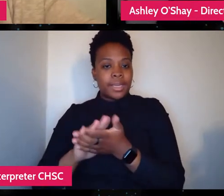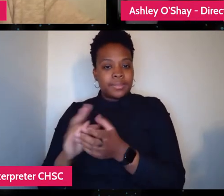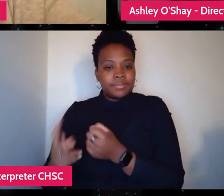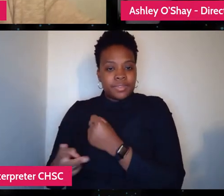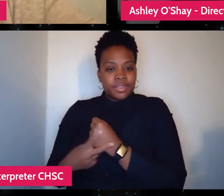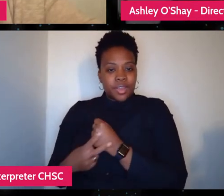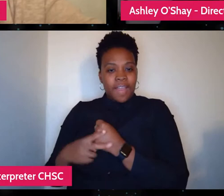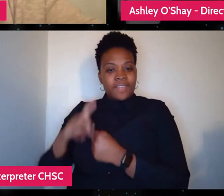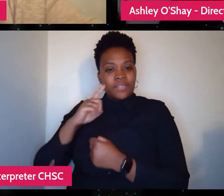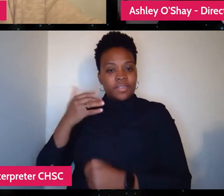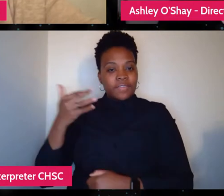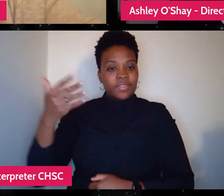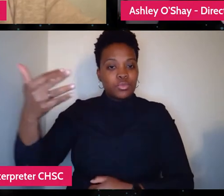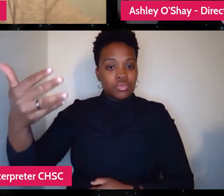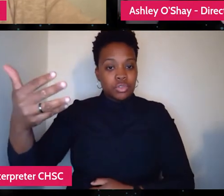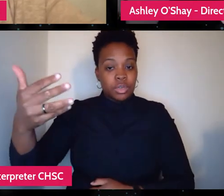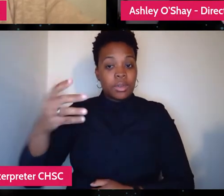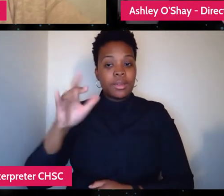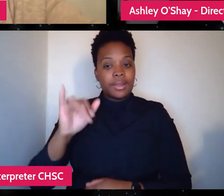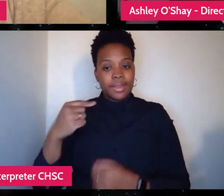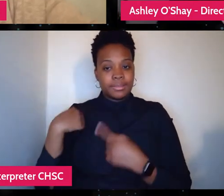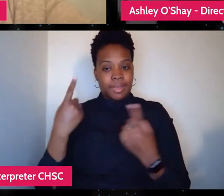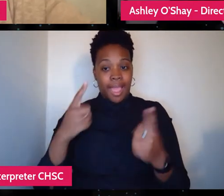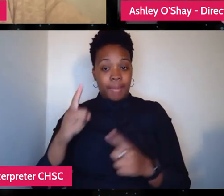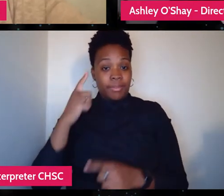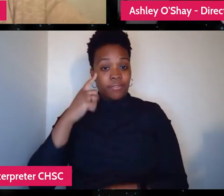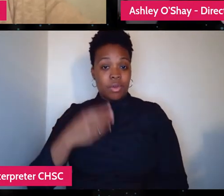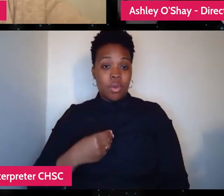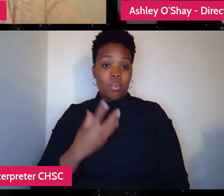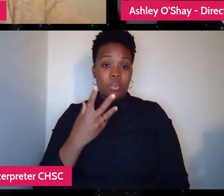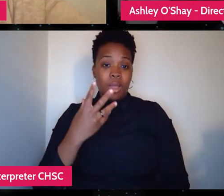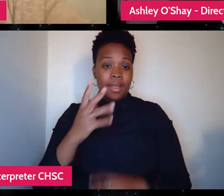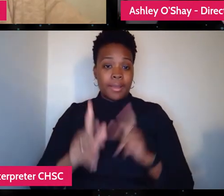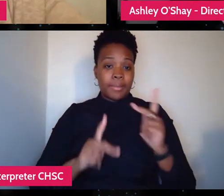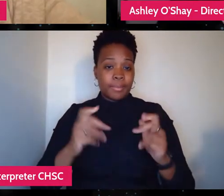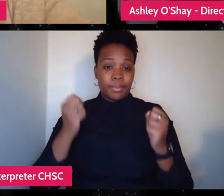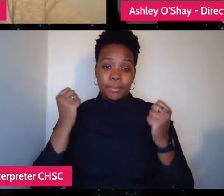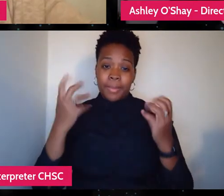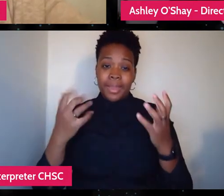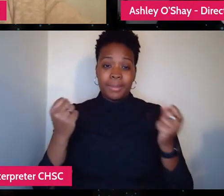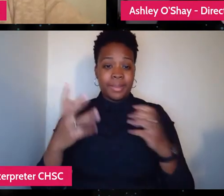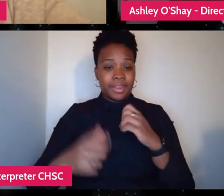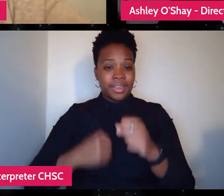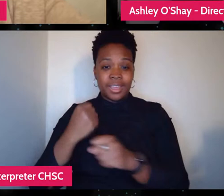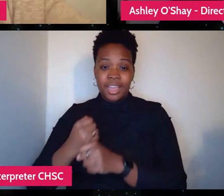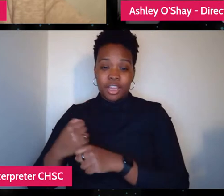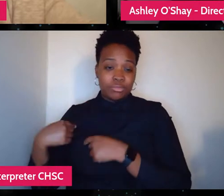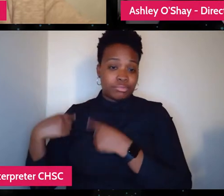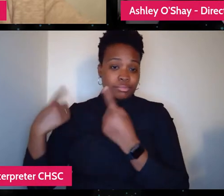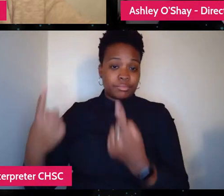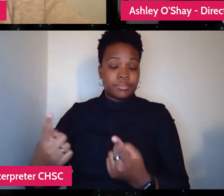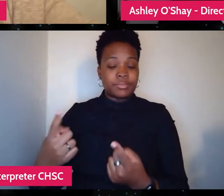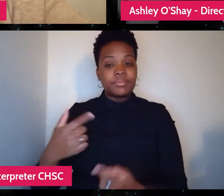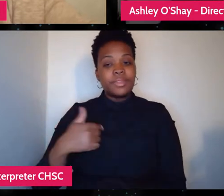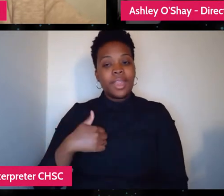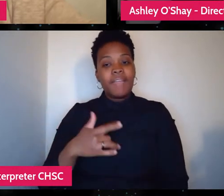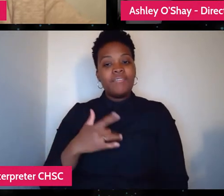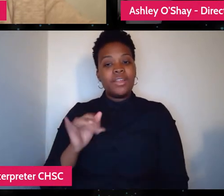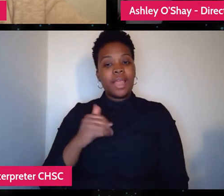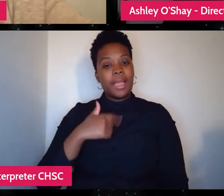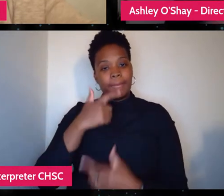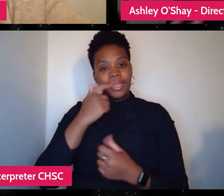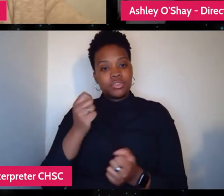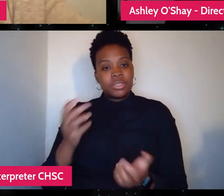future, because that's been happening for white people for many, many years. So I think I'm just interested in uplifting those narratives and bringing